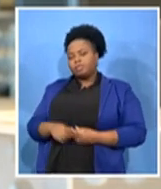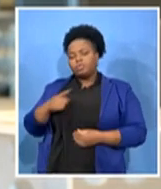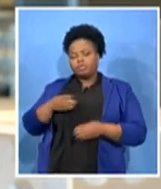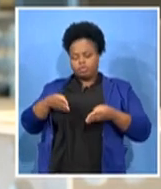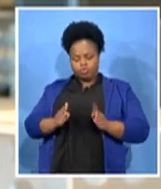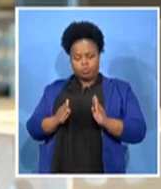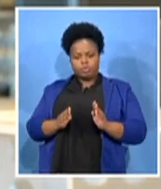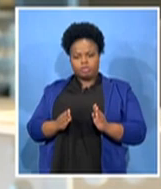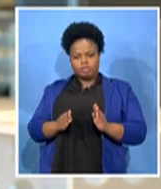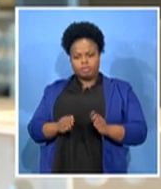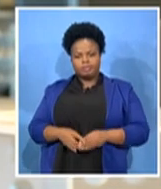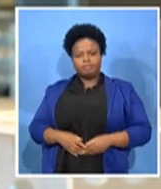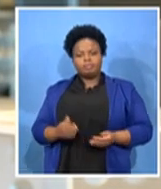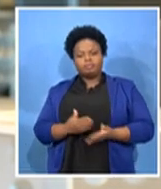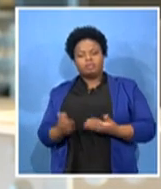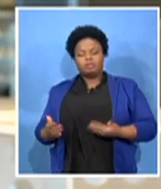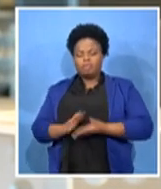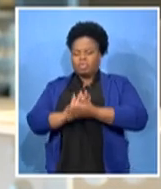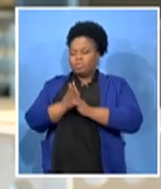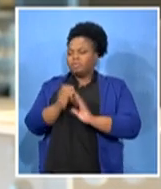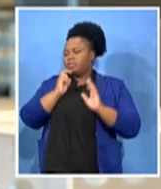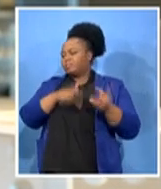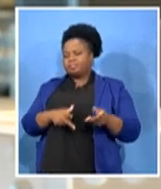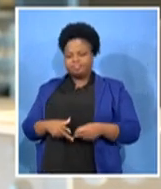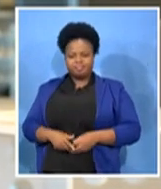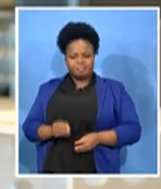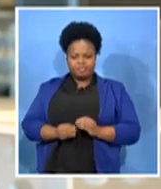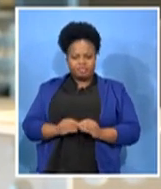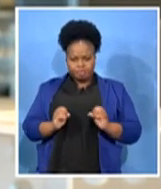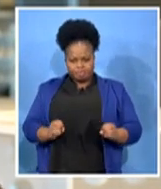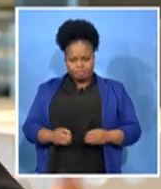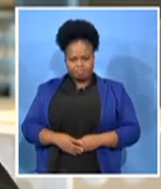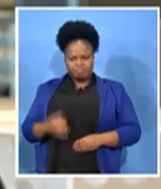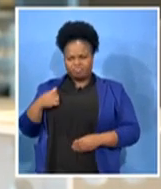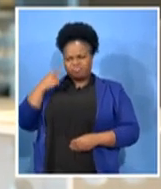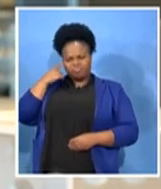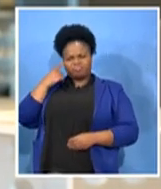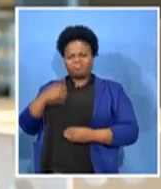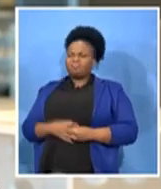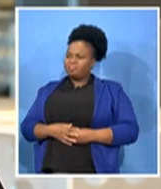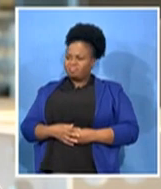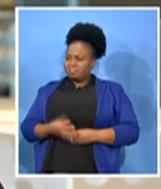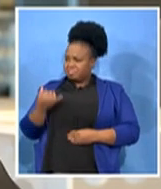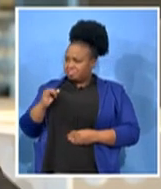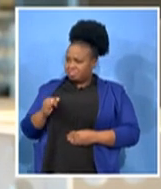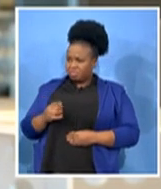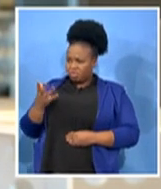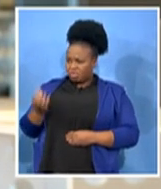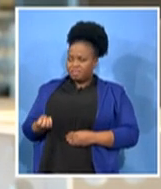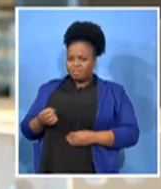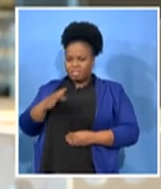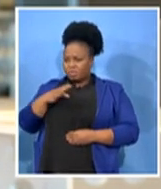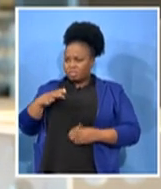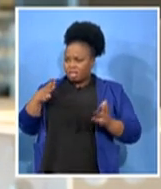completely neglected. And then you ask yourself, do you still have a councillor or a council in that particular